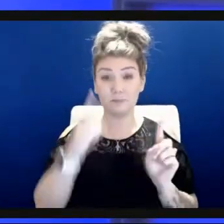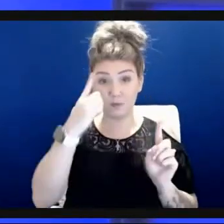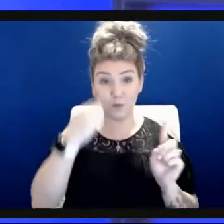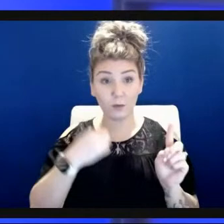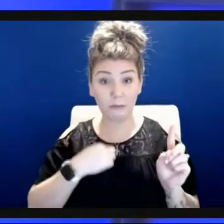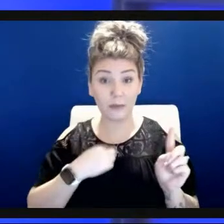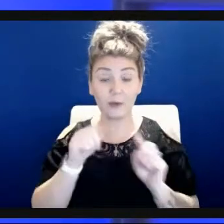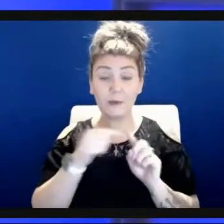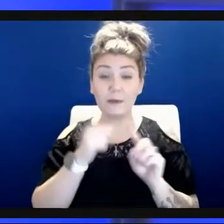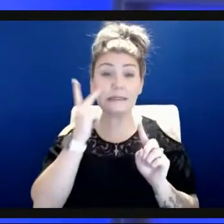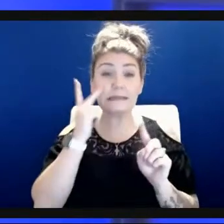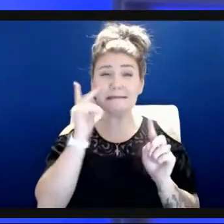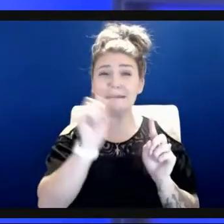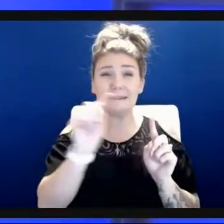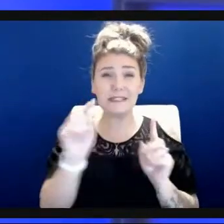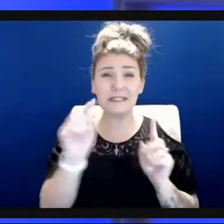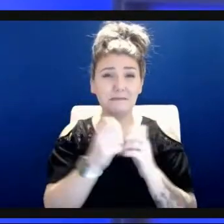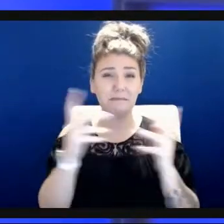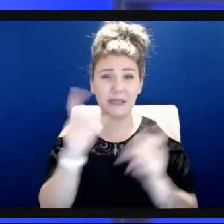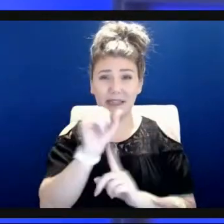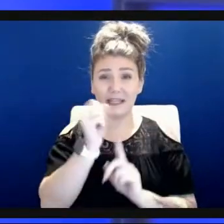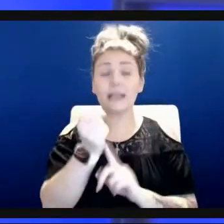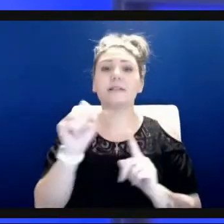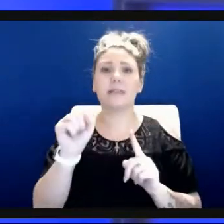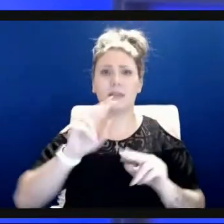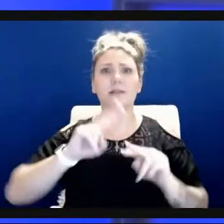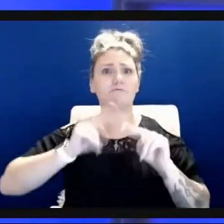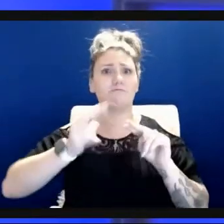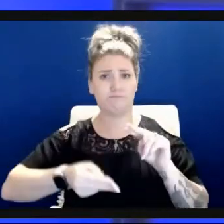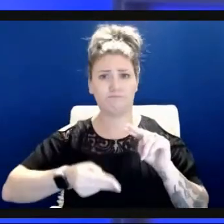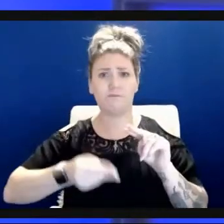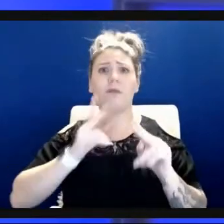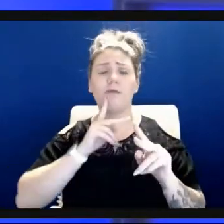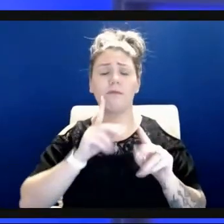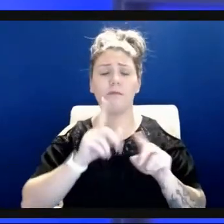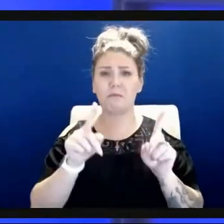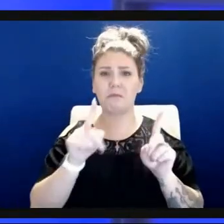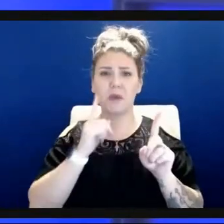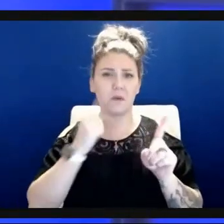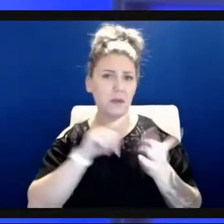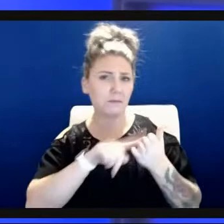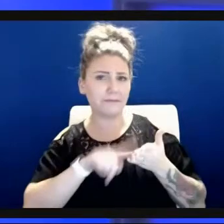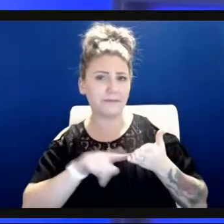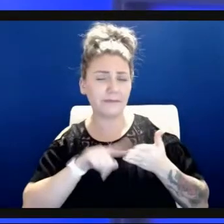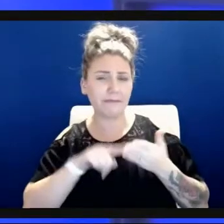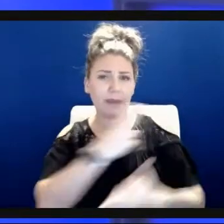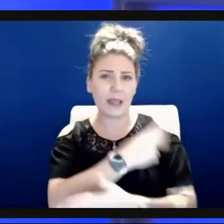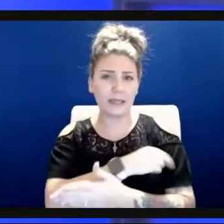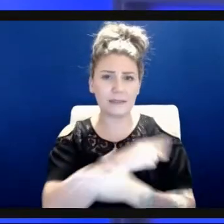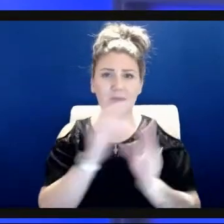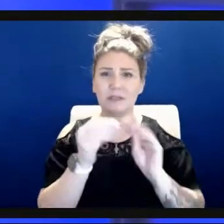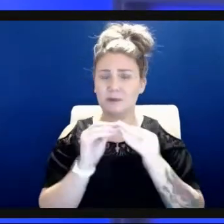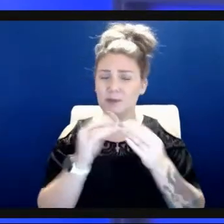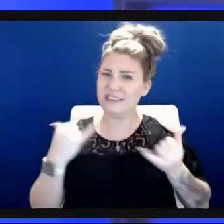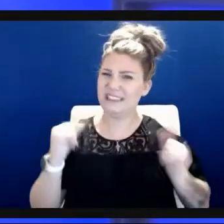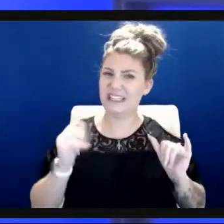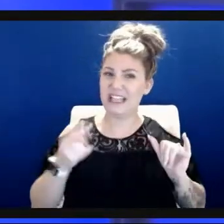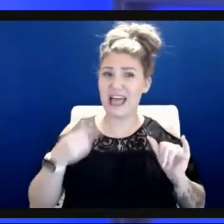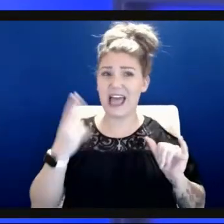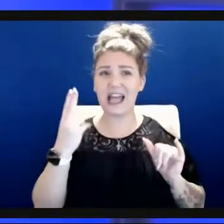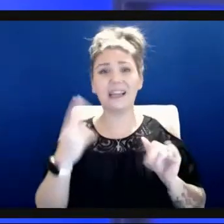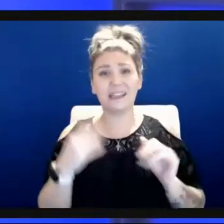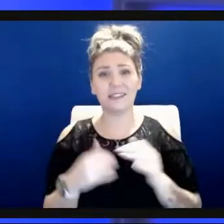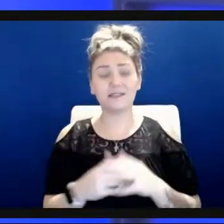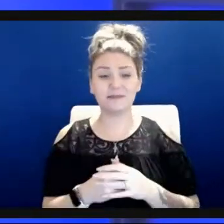so many cases still, you know, they're dropping, that's great. But, you know, we look at our hospital numbers, they're still pretty high. And it makes me a